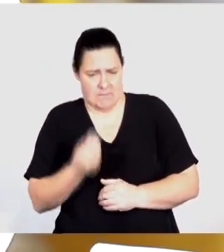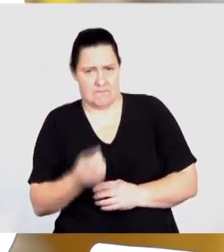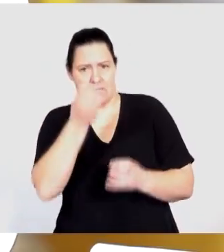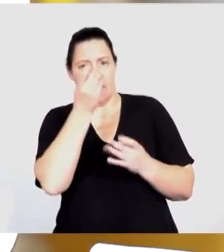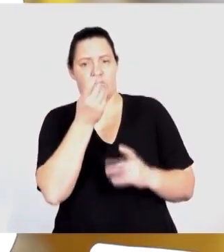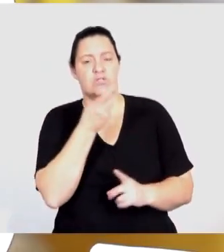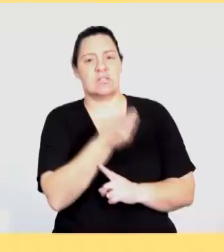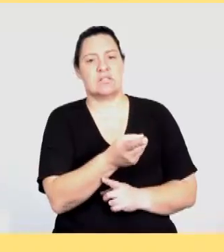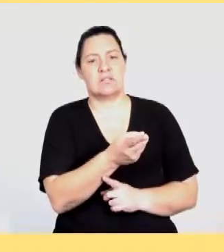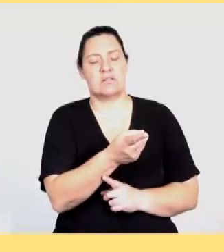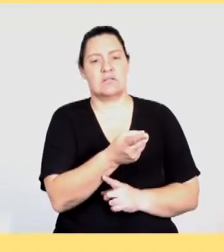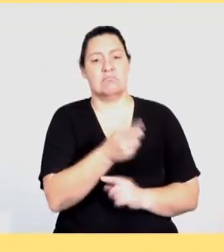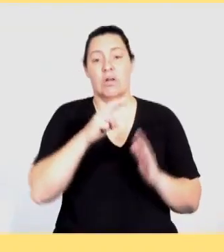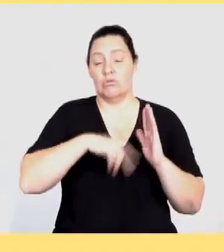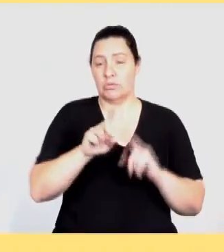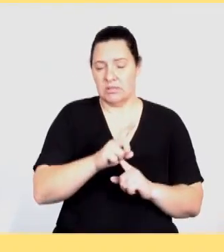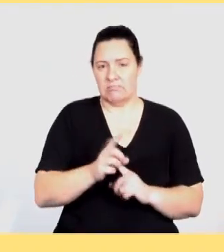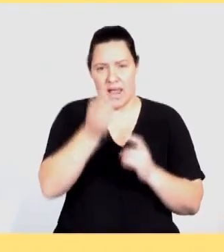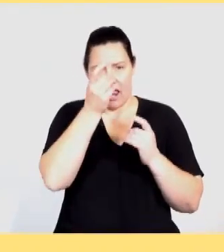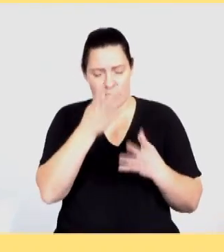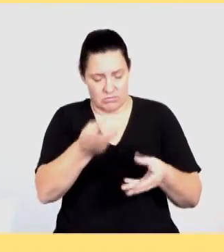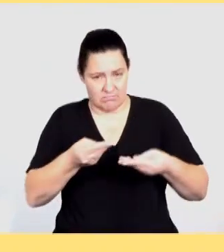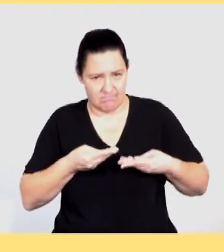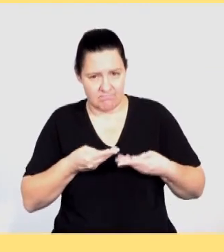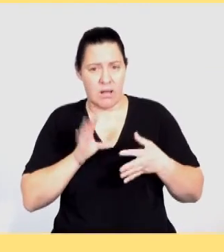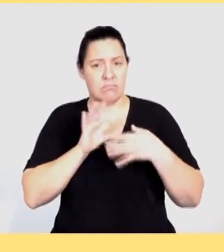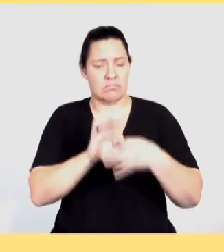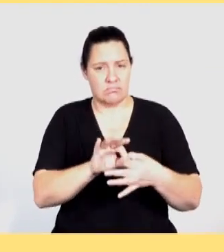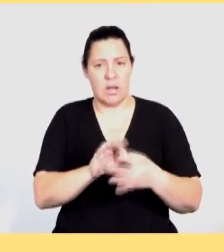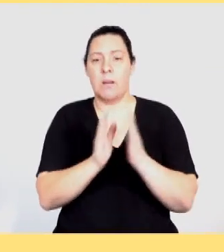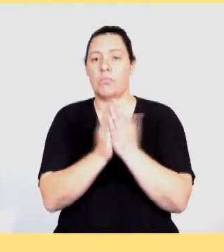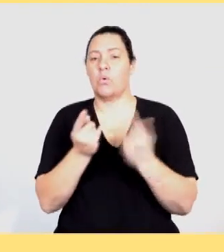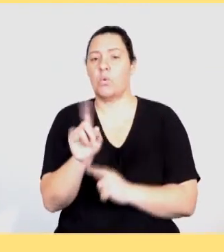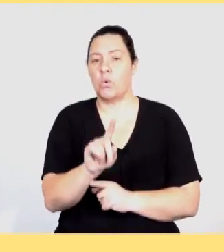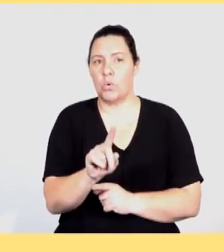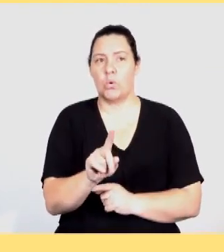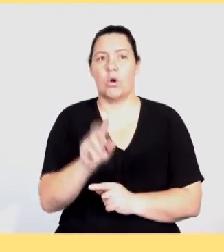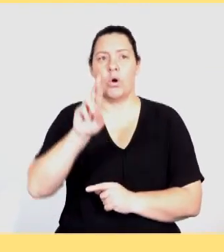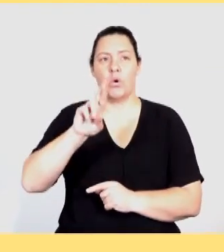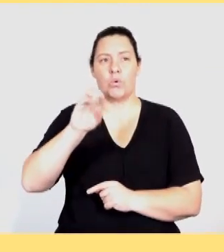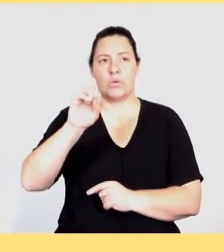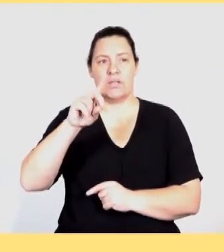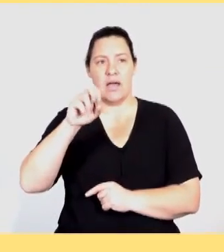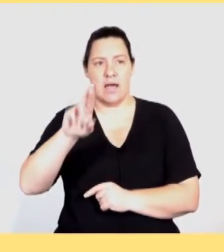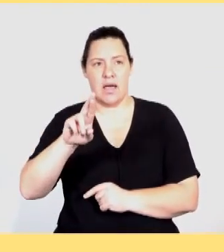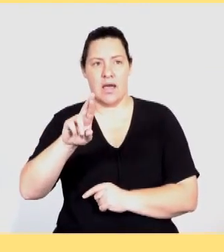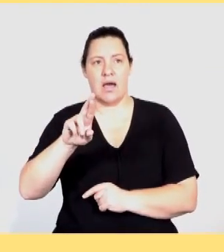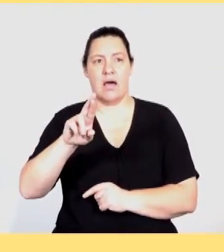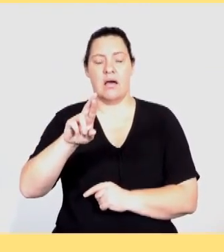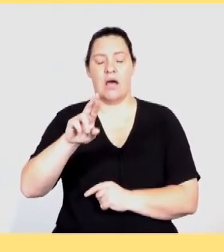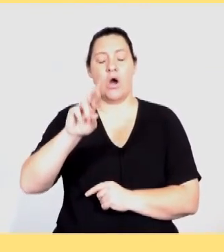here, I have information which reads, the information given below relates to the books of Rota